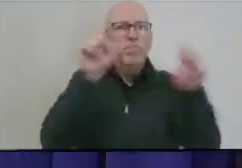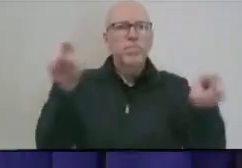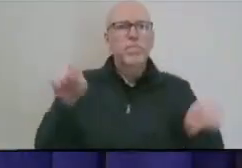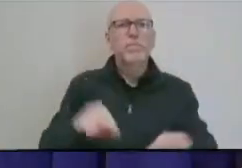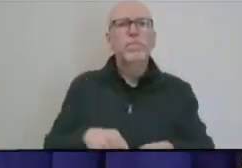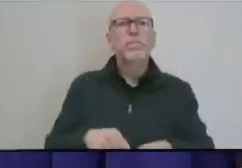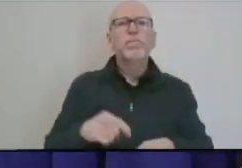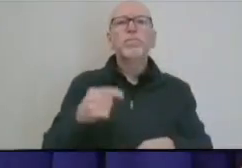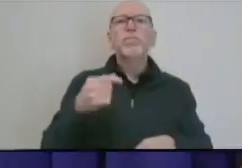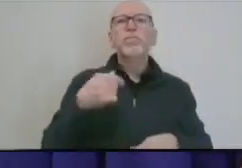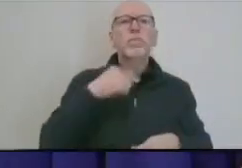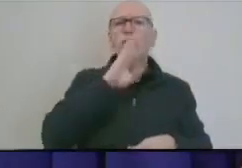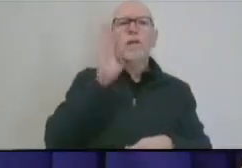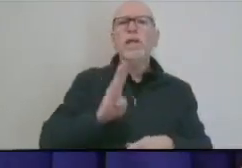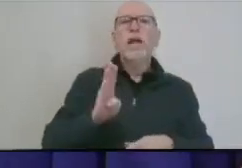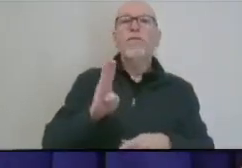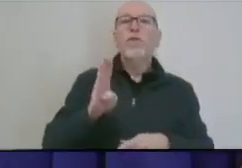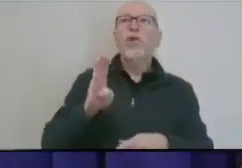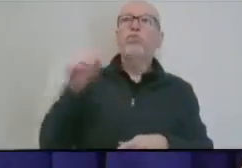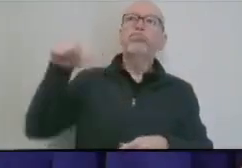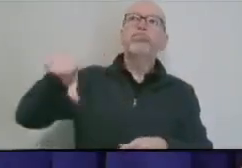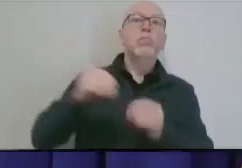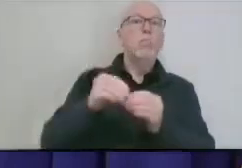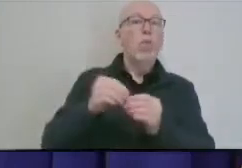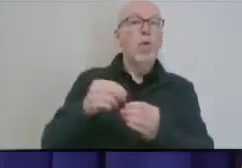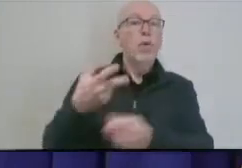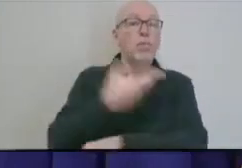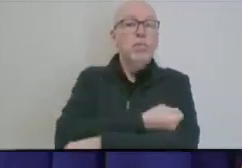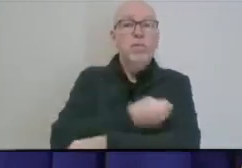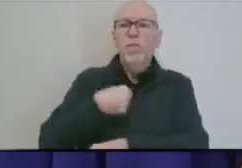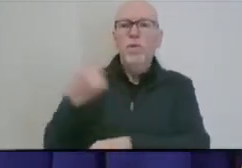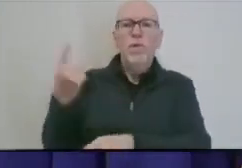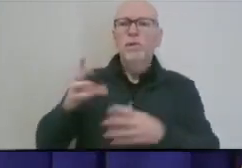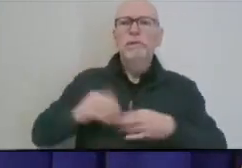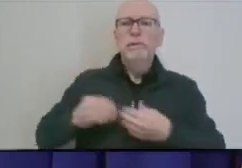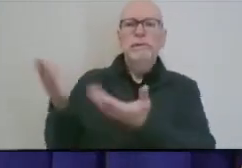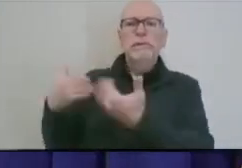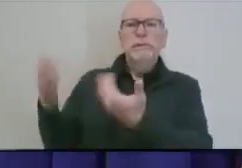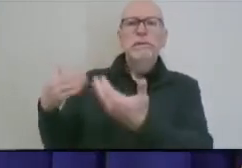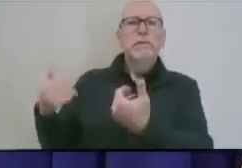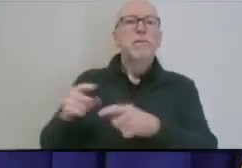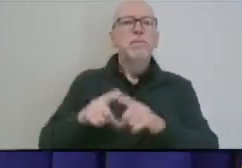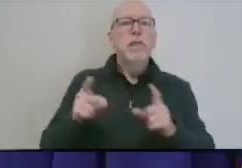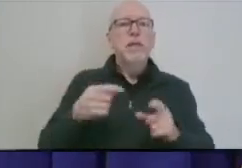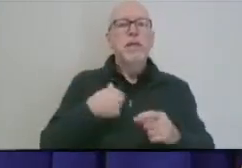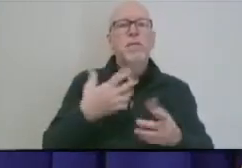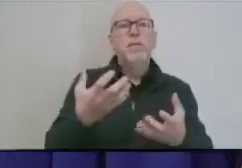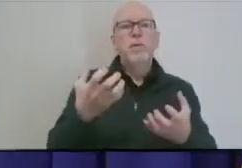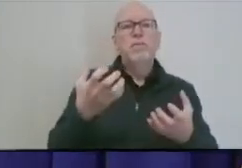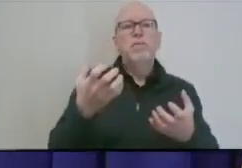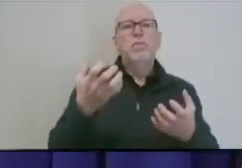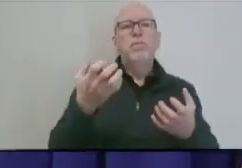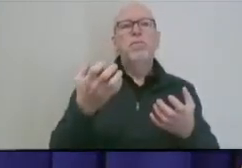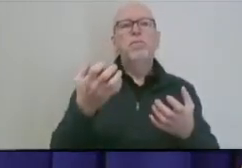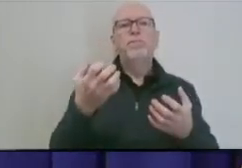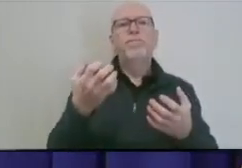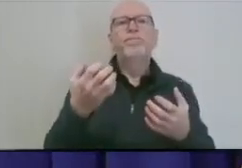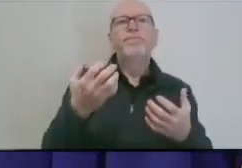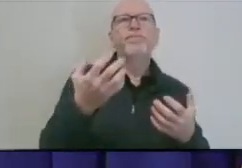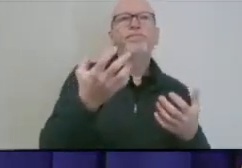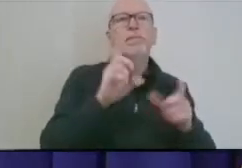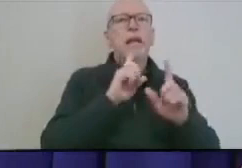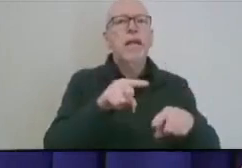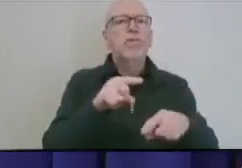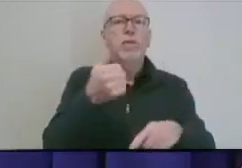never going to turn away more doses. We love that. But we also want to be able to answer